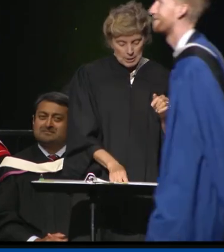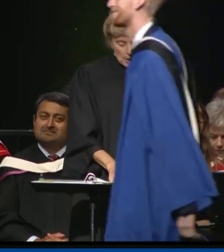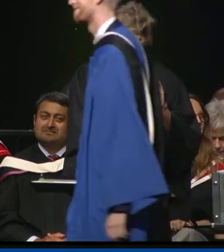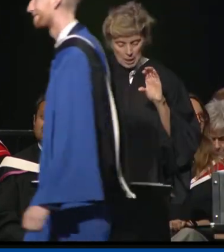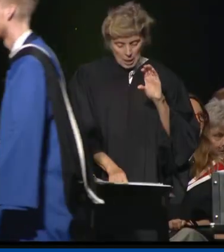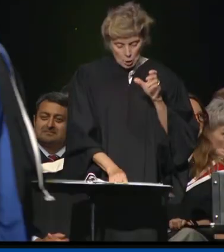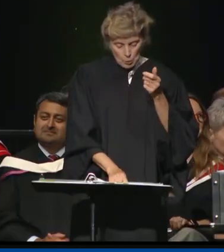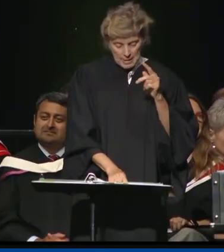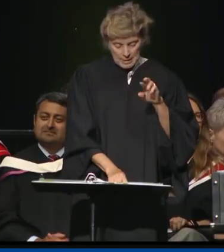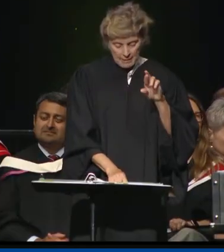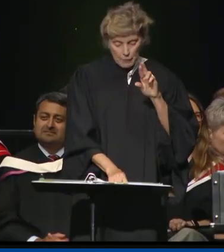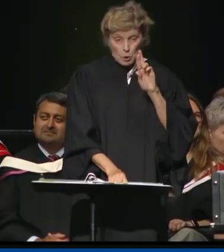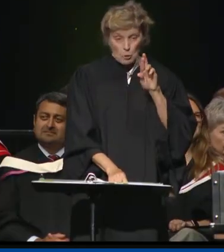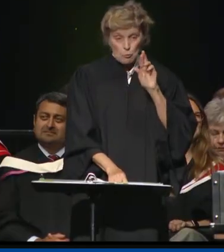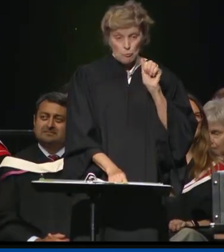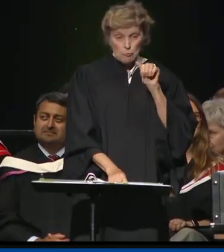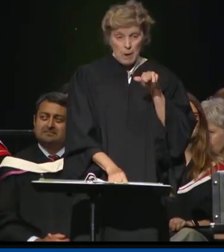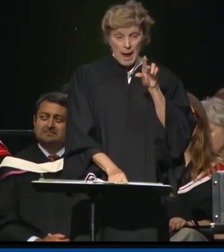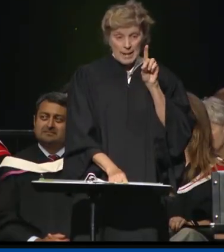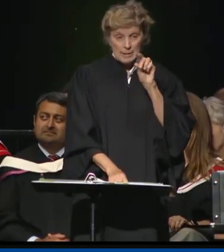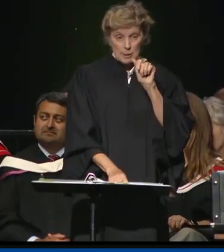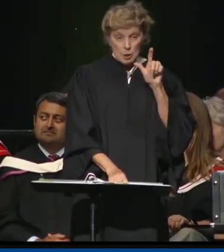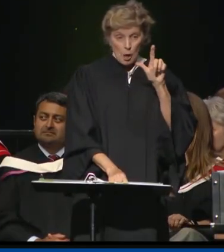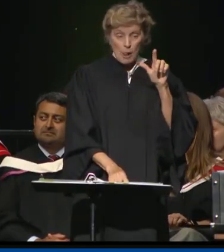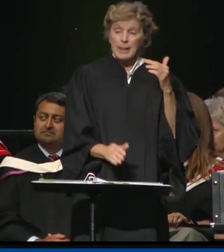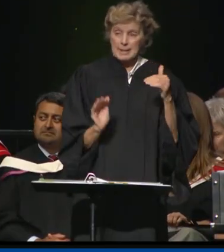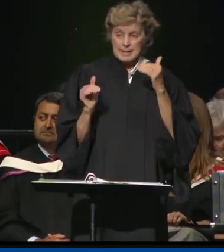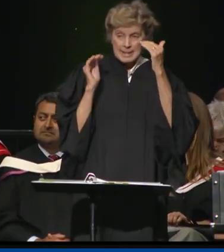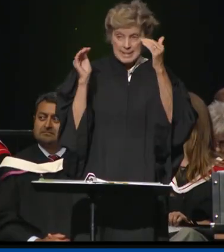Christopher Randall, with distinction.